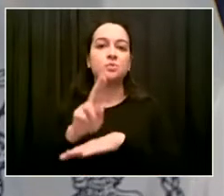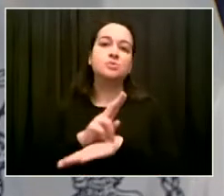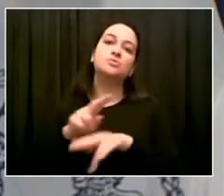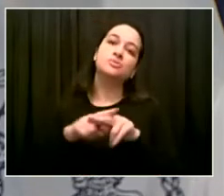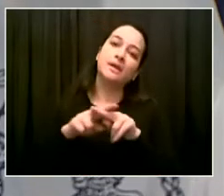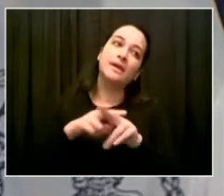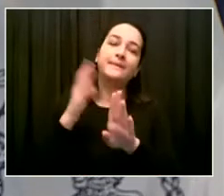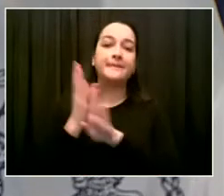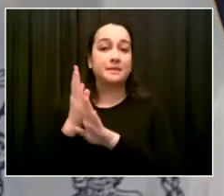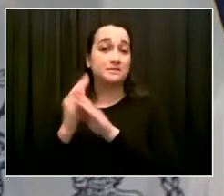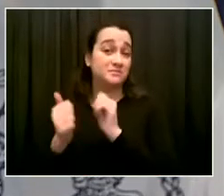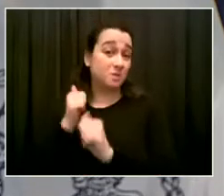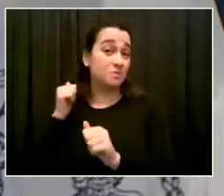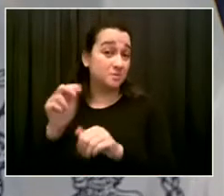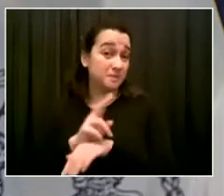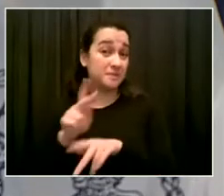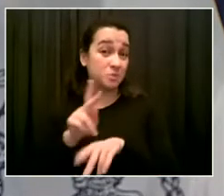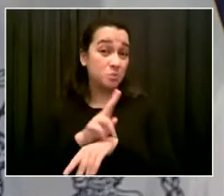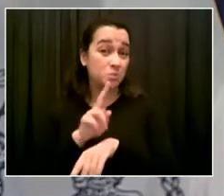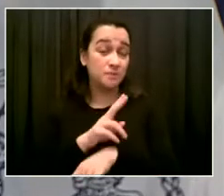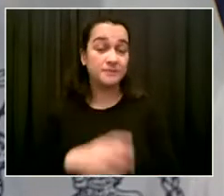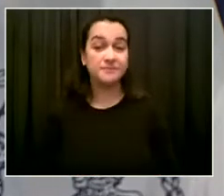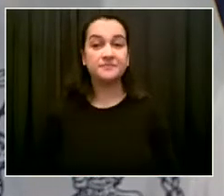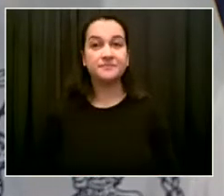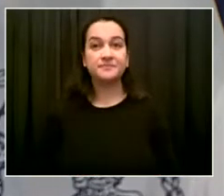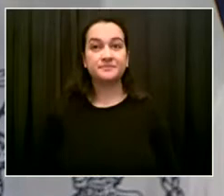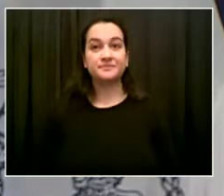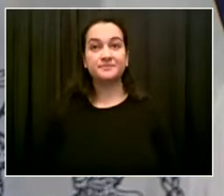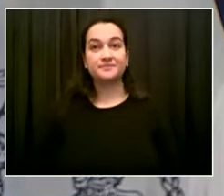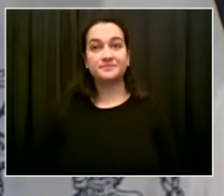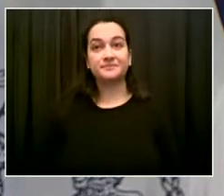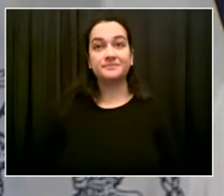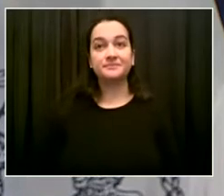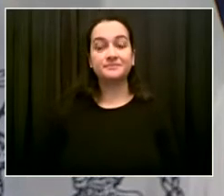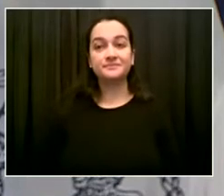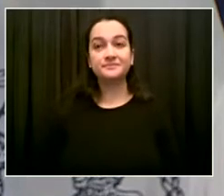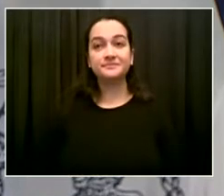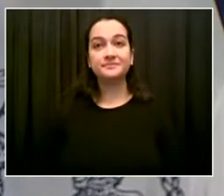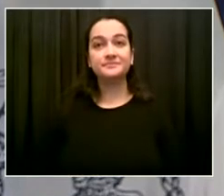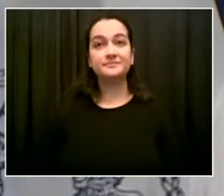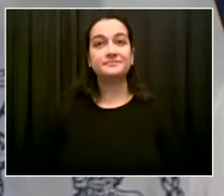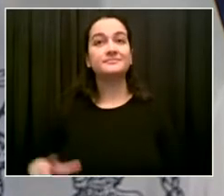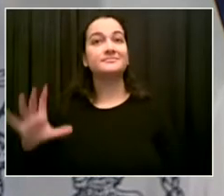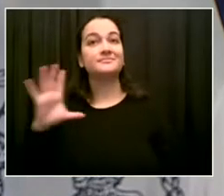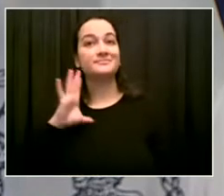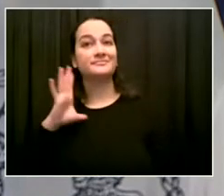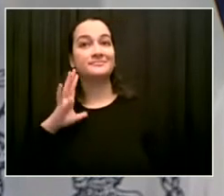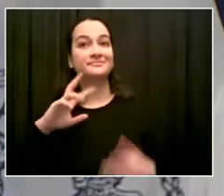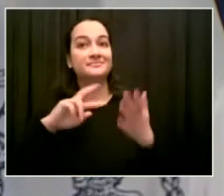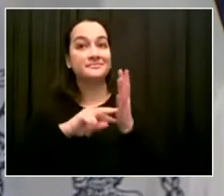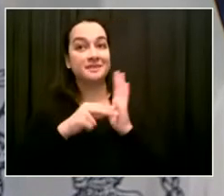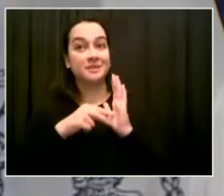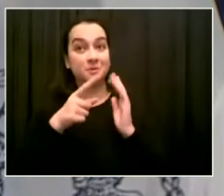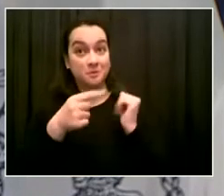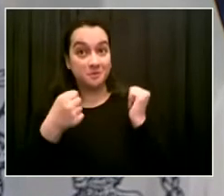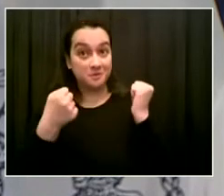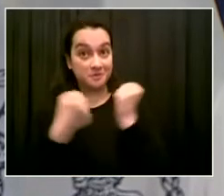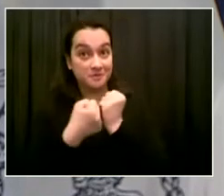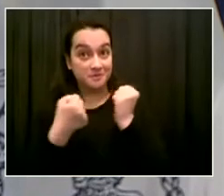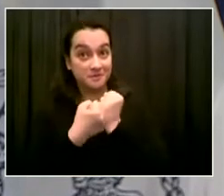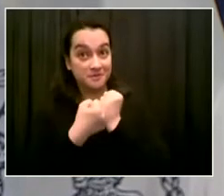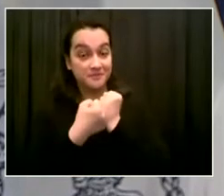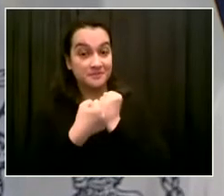Okay, well, you did make some news there because you obviously are standing by the busway, so that's good. So I got to go to a different topic, though, not the designated hitter rule, though I'm